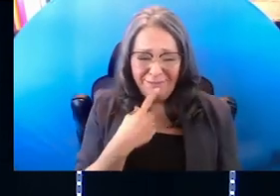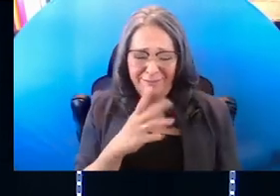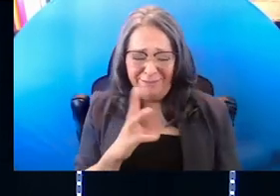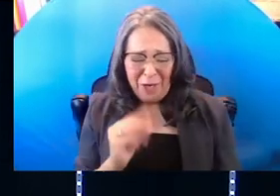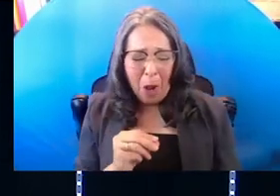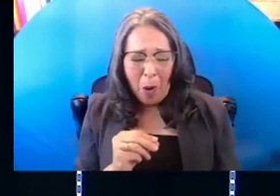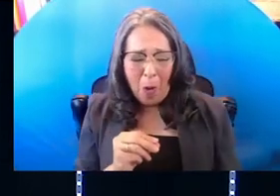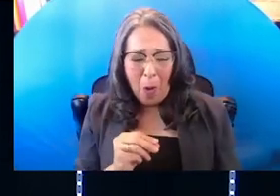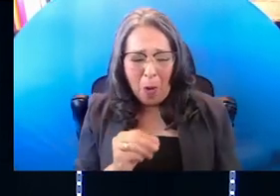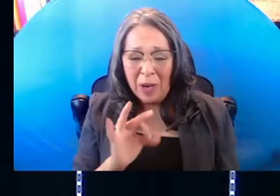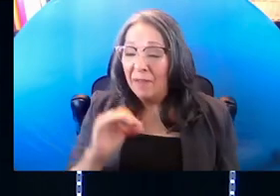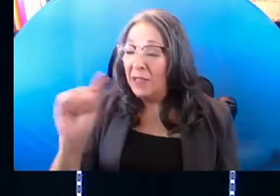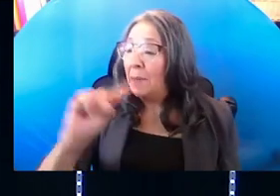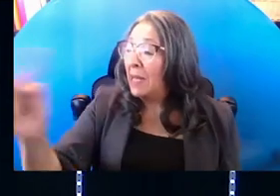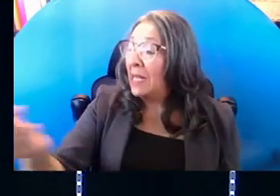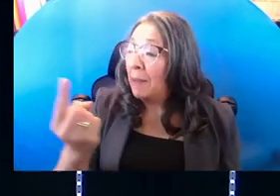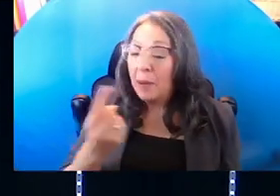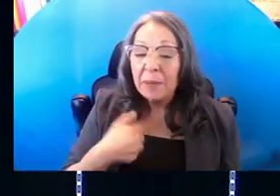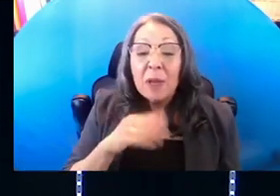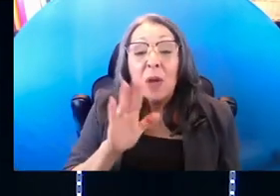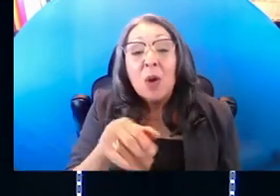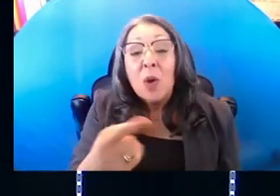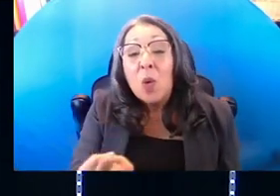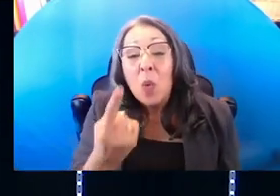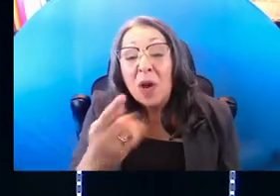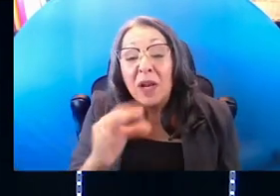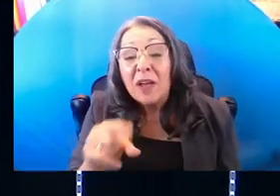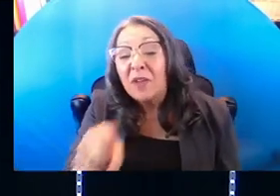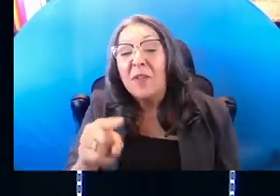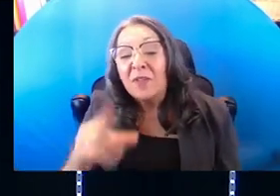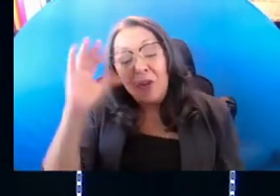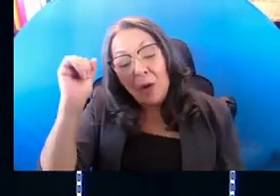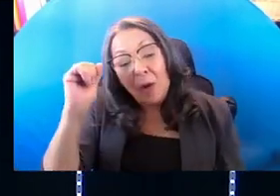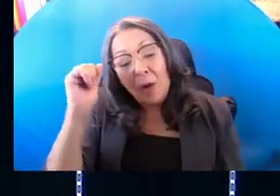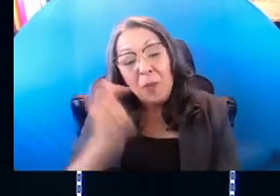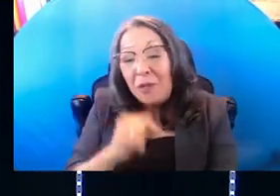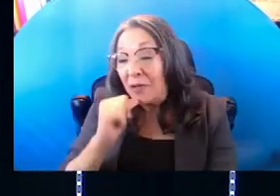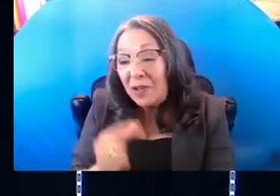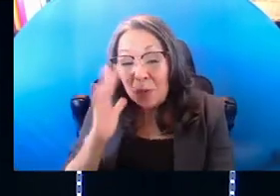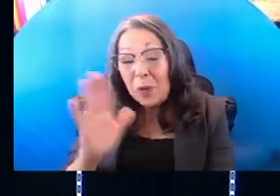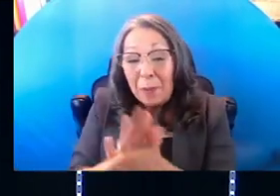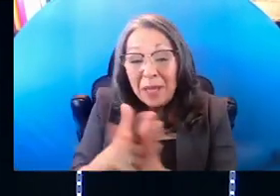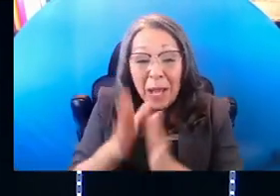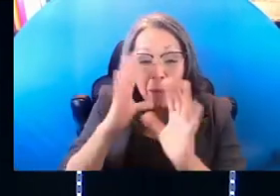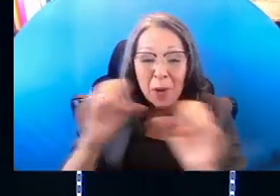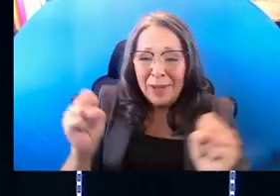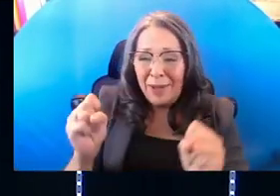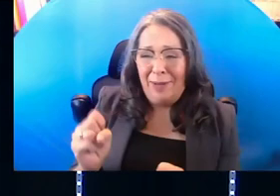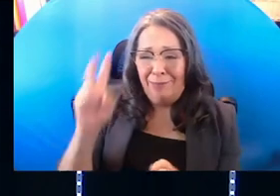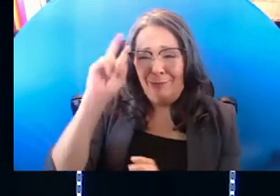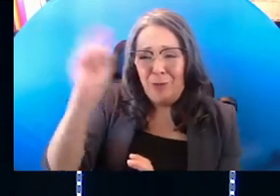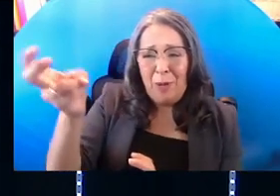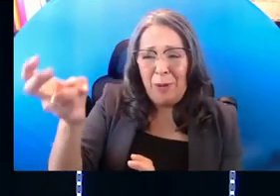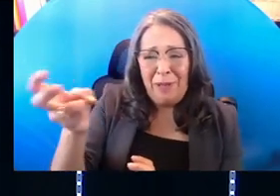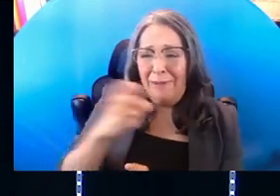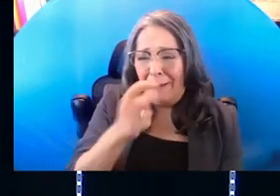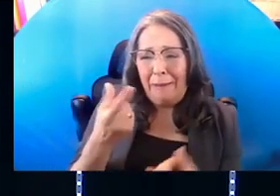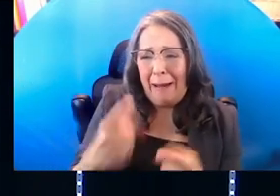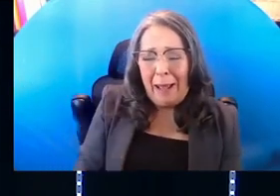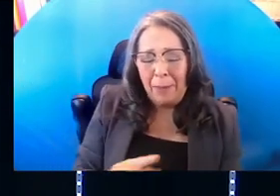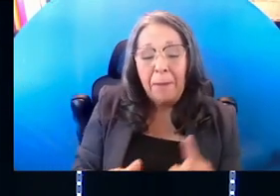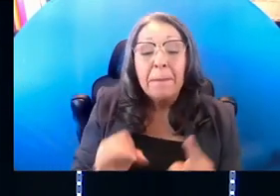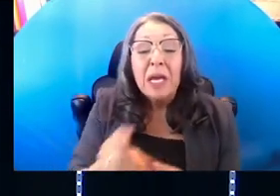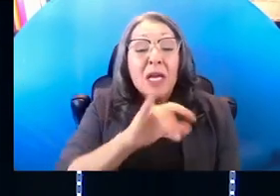me, they're going to get mad at me, but if it was like, hey, one of your siblings is going to be like the president, I'd be like, you're tripping. Yeah, that's not happening. Yeah, you know what I'm saying? So, like, you got James over here